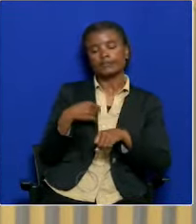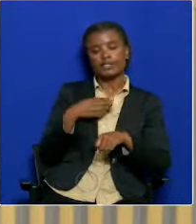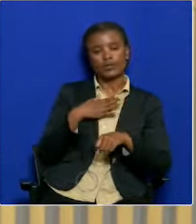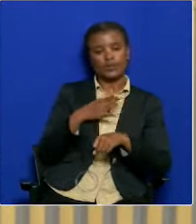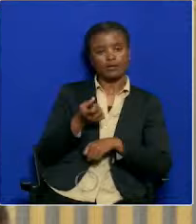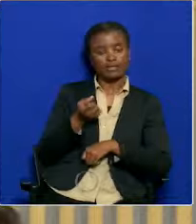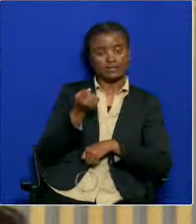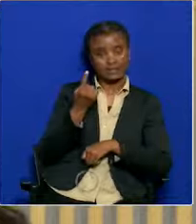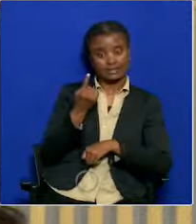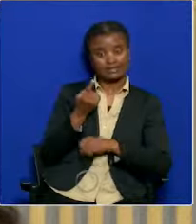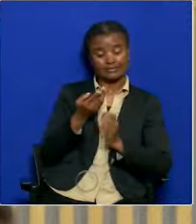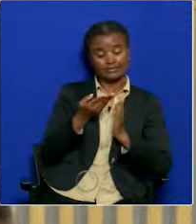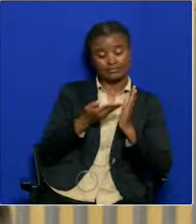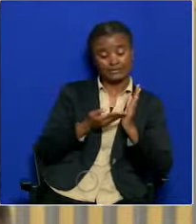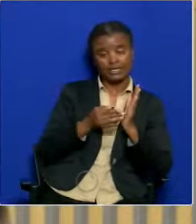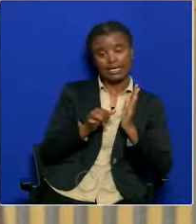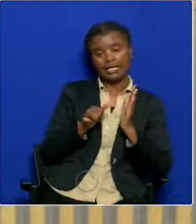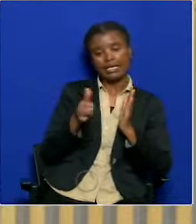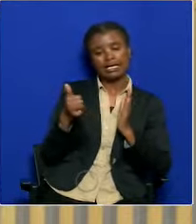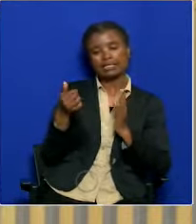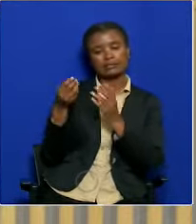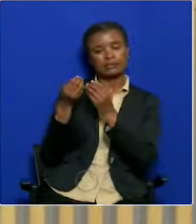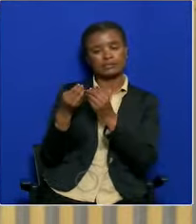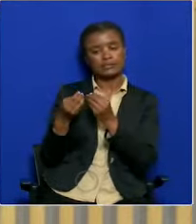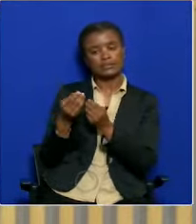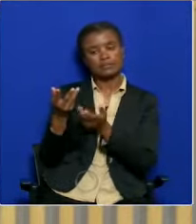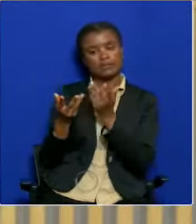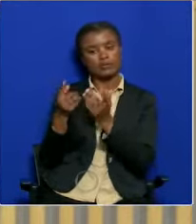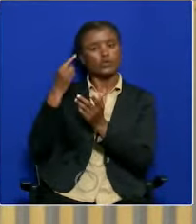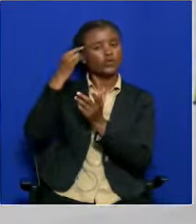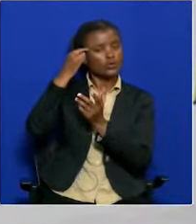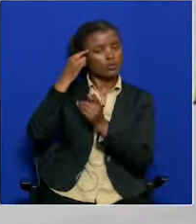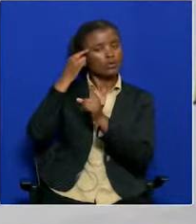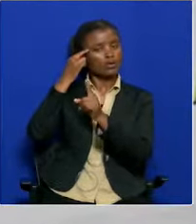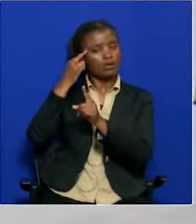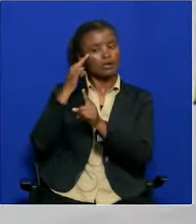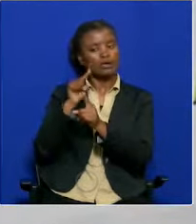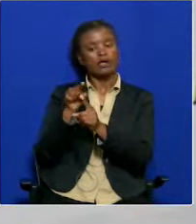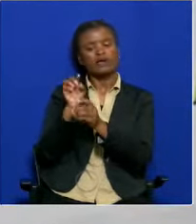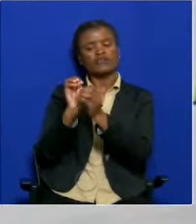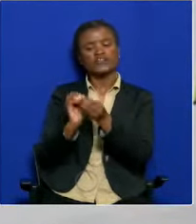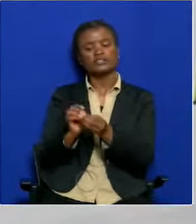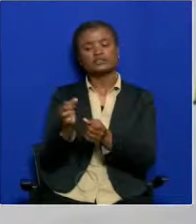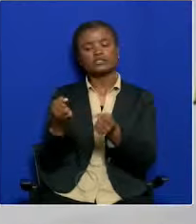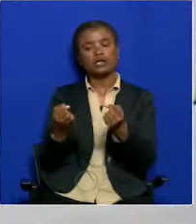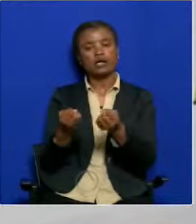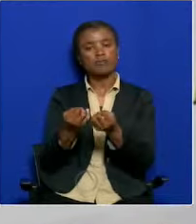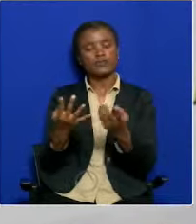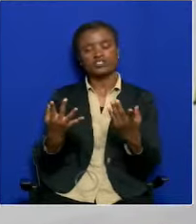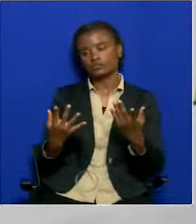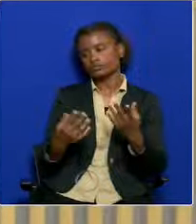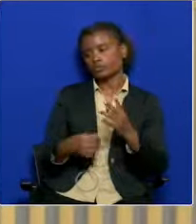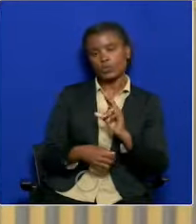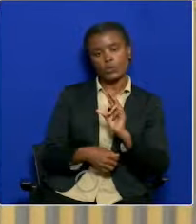quotation, is there anything else that gave you an idea of what the cost would be? no, sir.